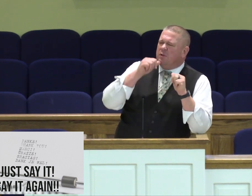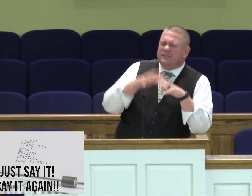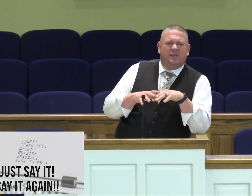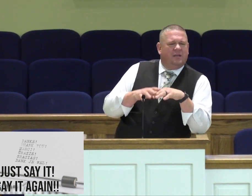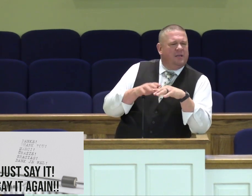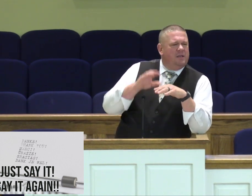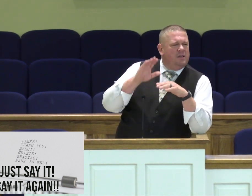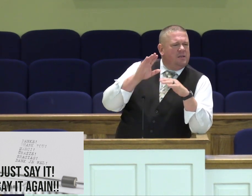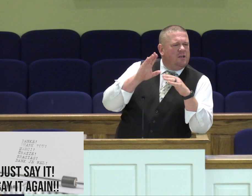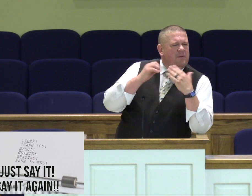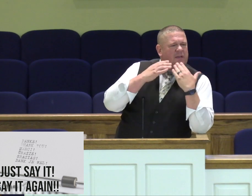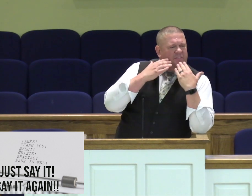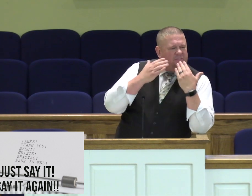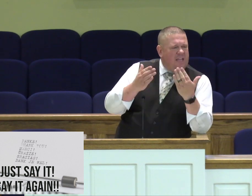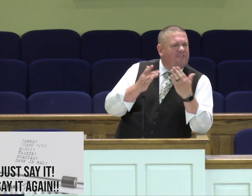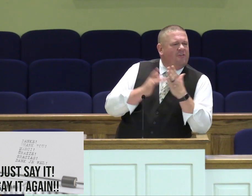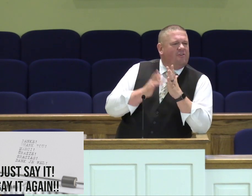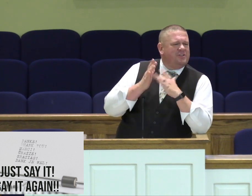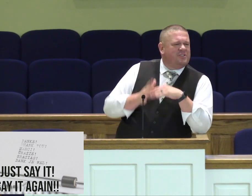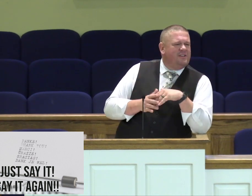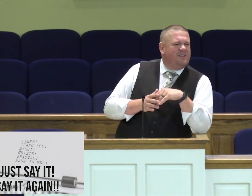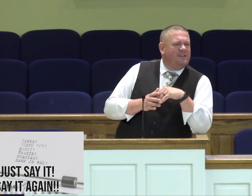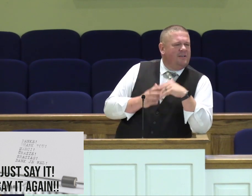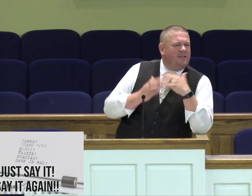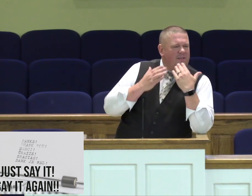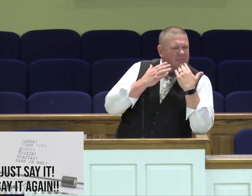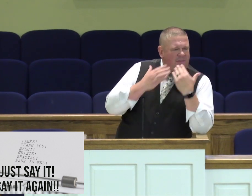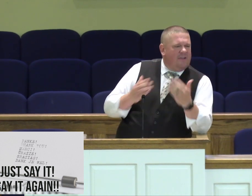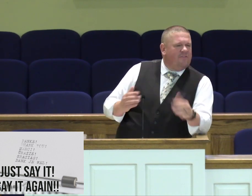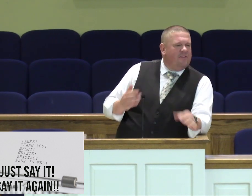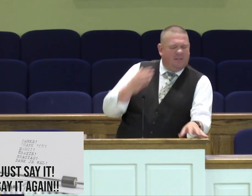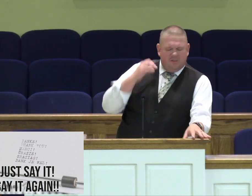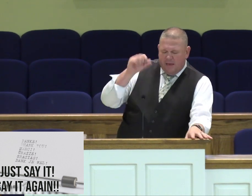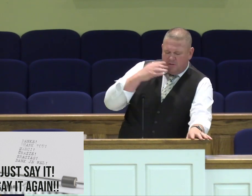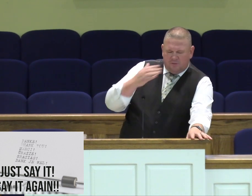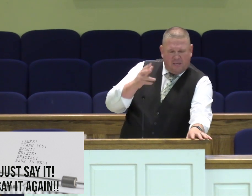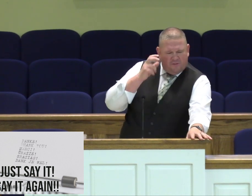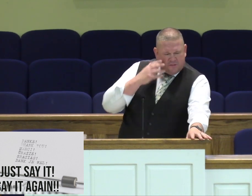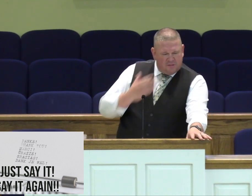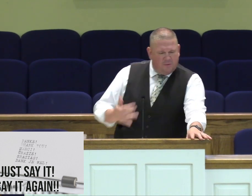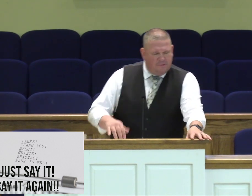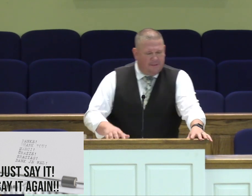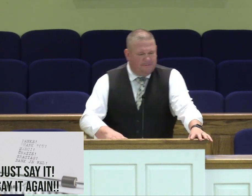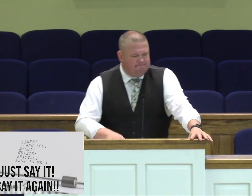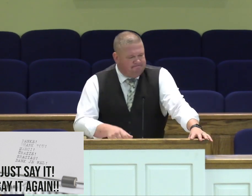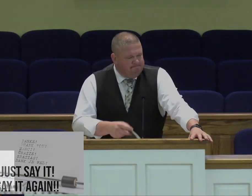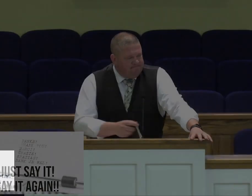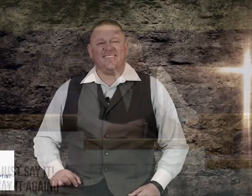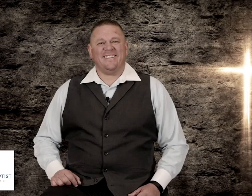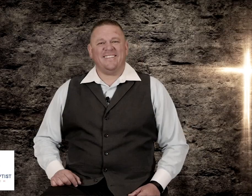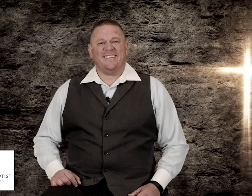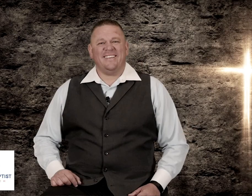and the blessing of being a thankful Christian. Thankful. Heads are bowed, eyes are closed. Thank you for listening so well tonight.